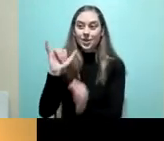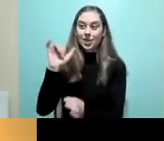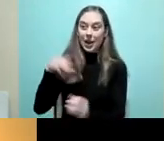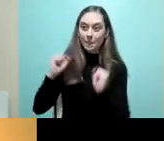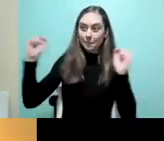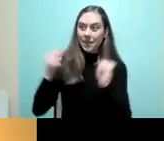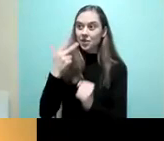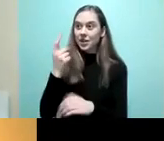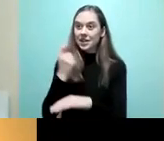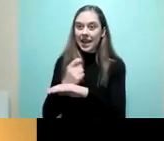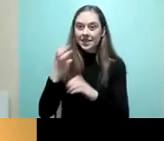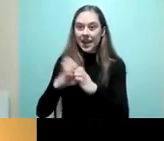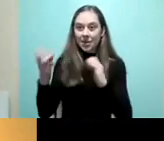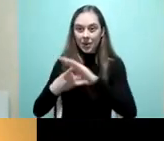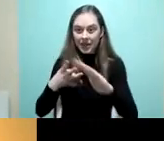And Michelle Obama, who was